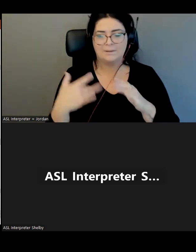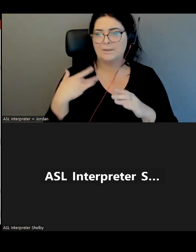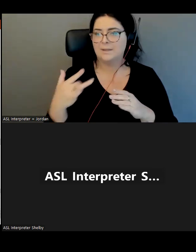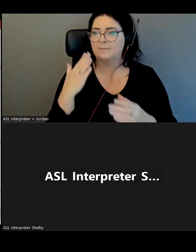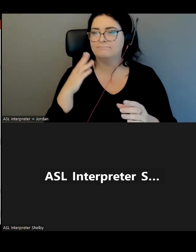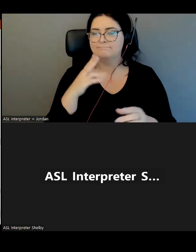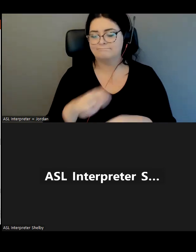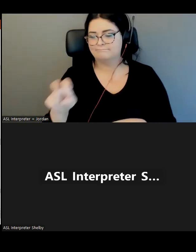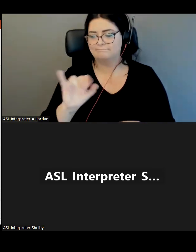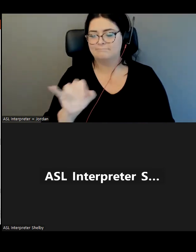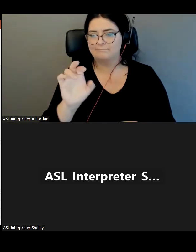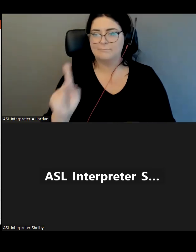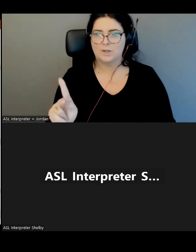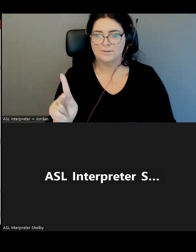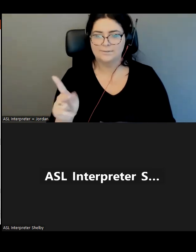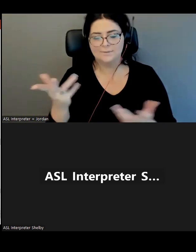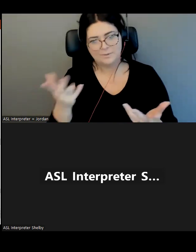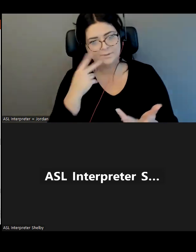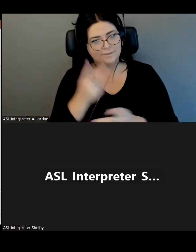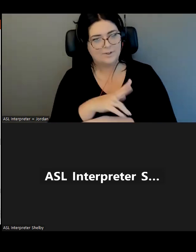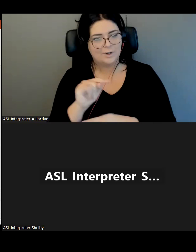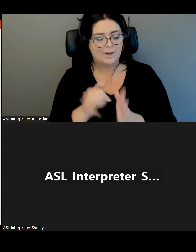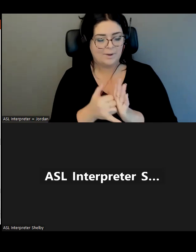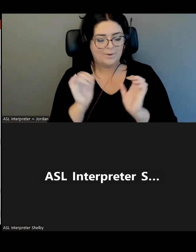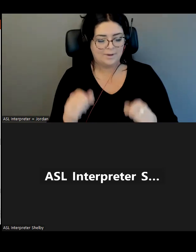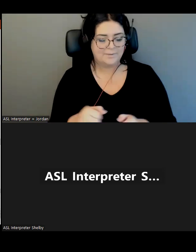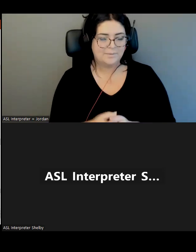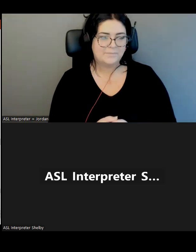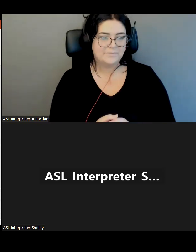being junk, but so we can figure that out. That's where we're probably ending up.